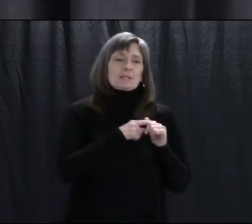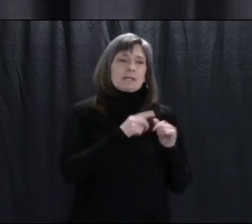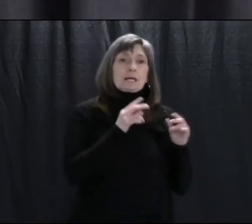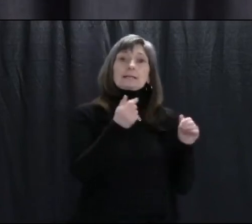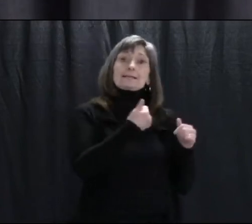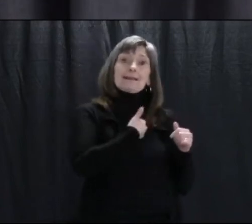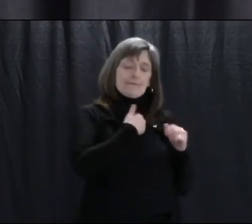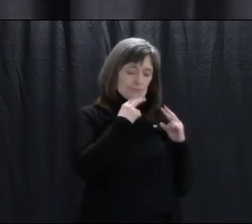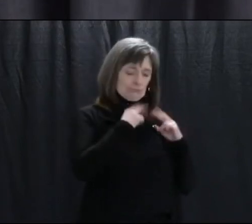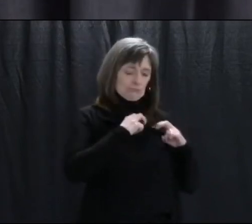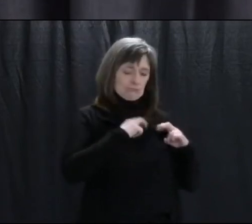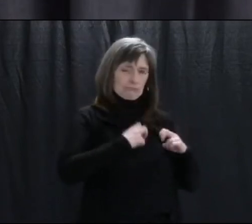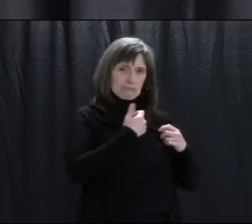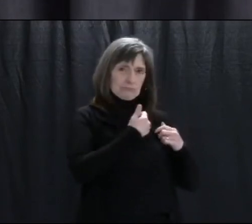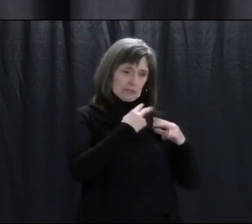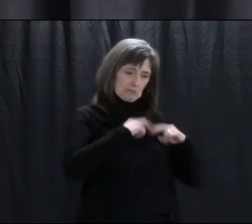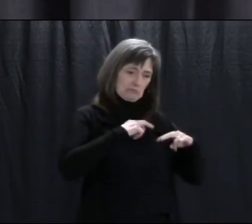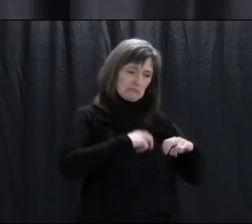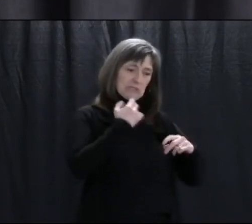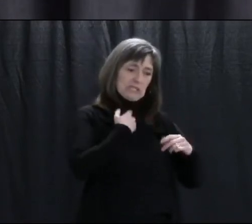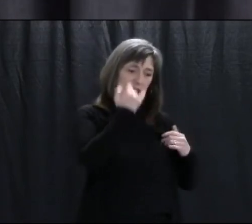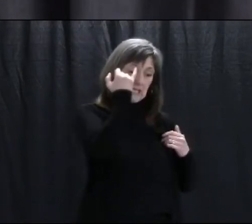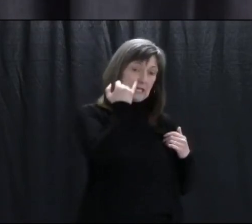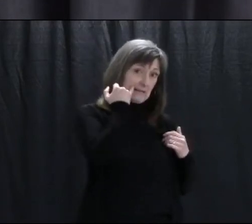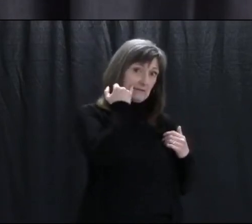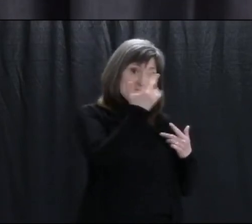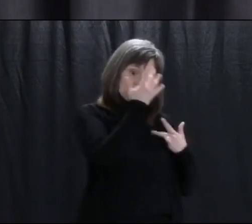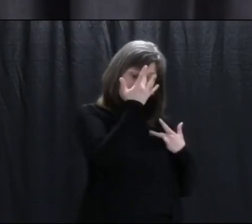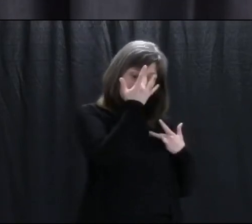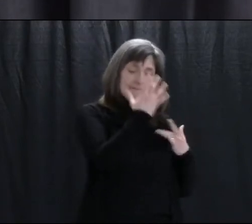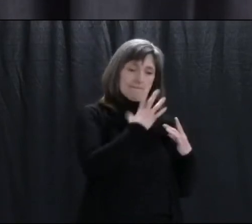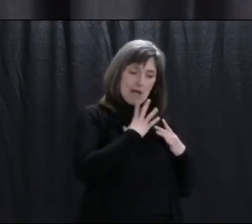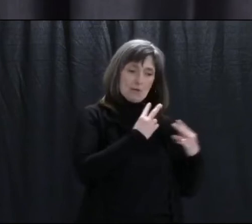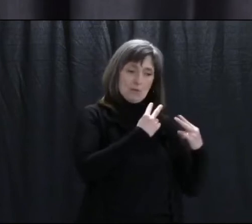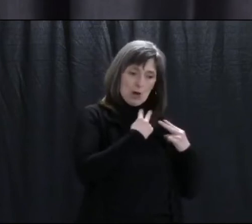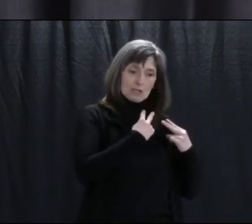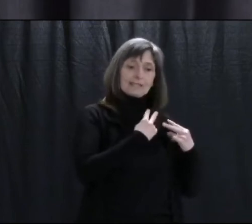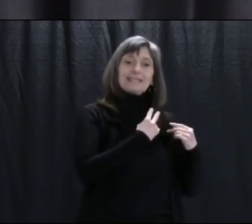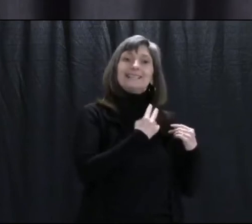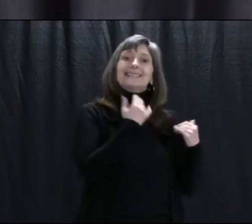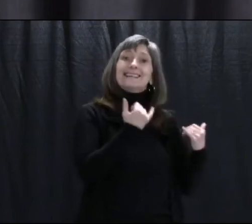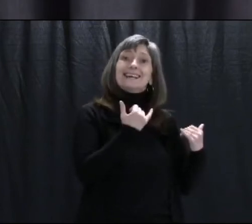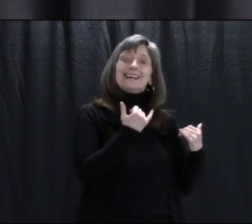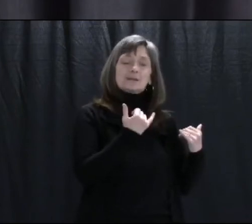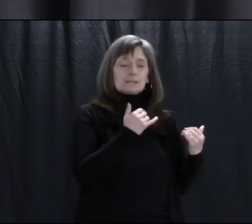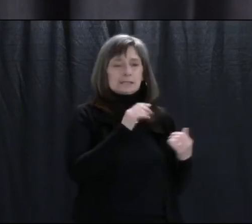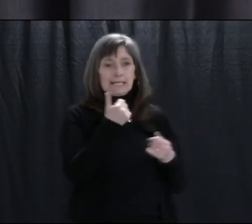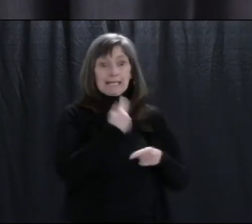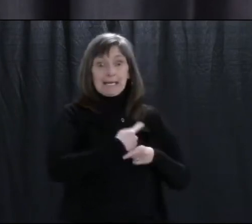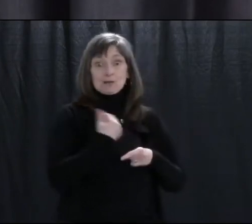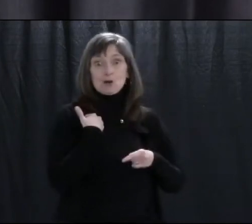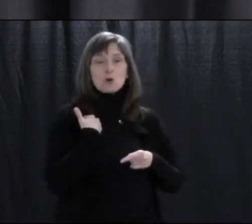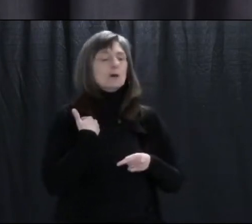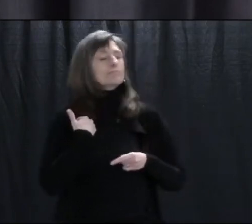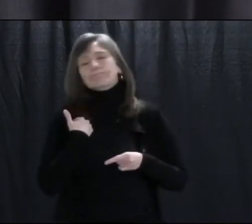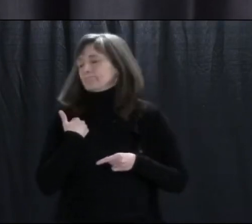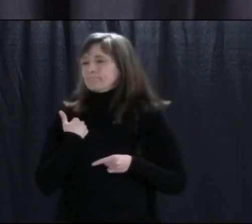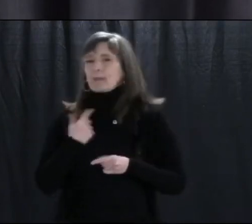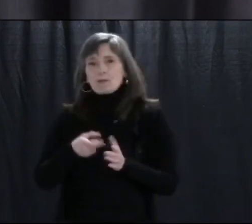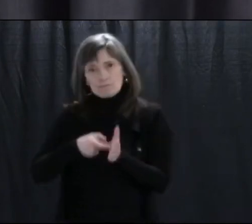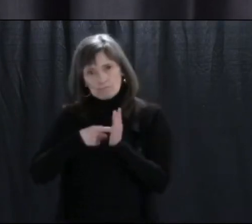with a requirement to self-isolate for overseas travel. And then since then, we've actually added the requirement